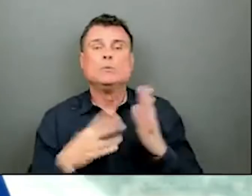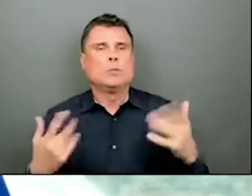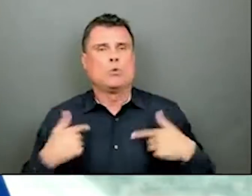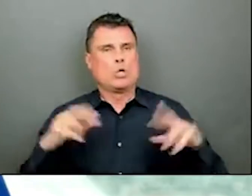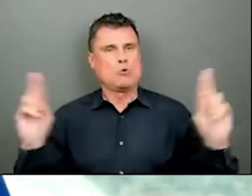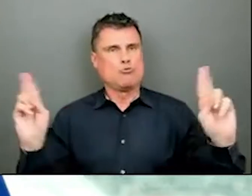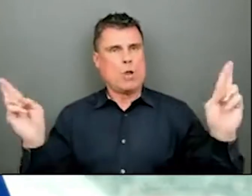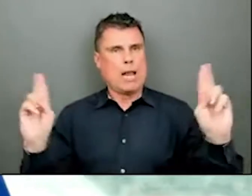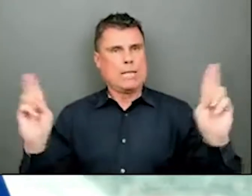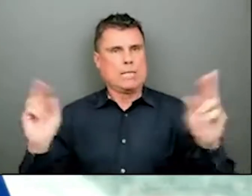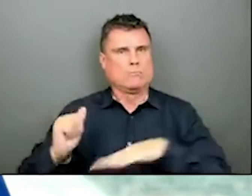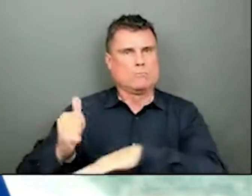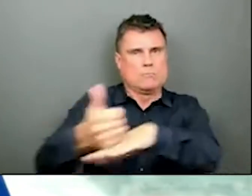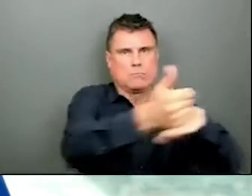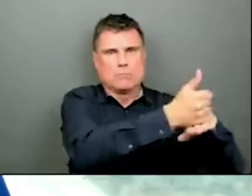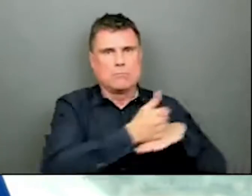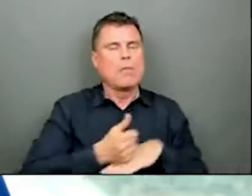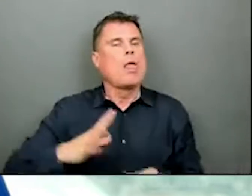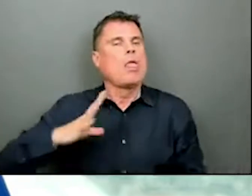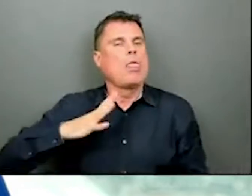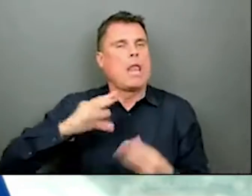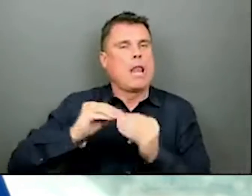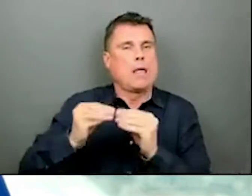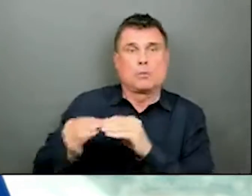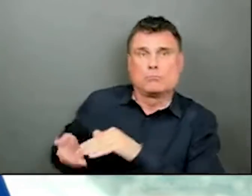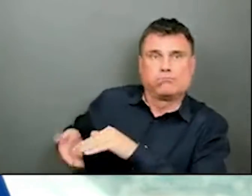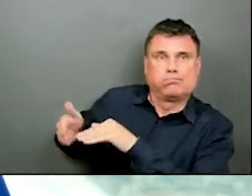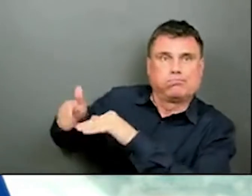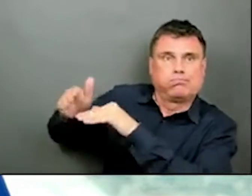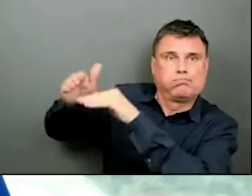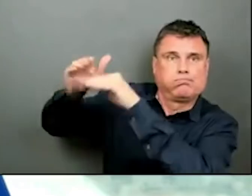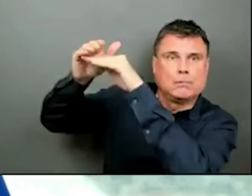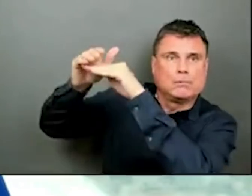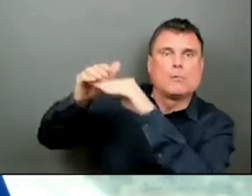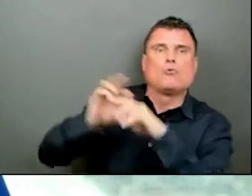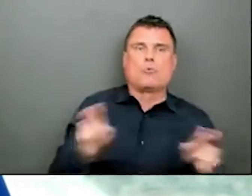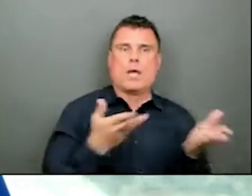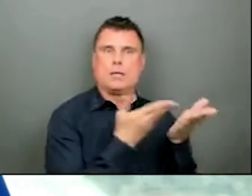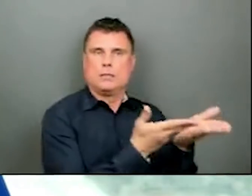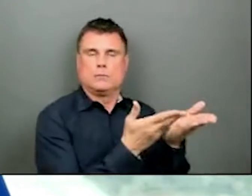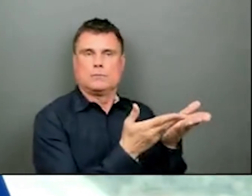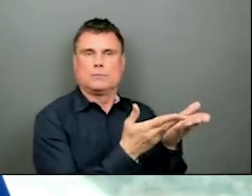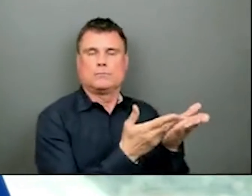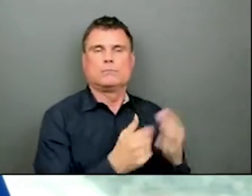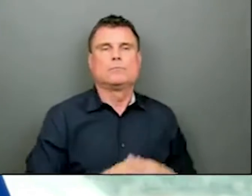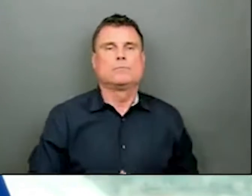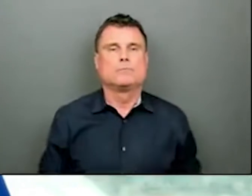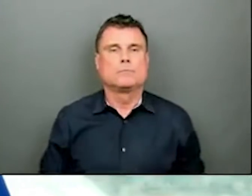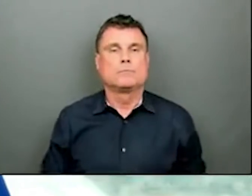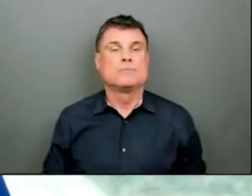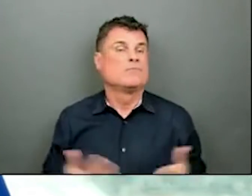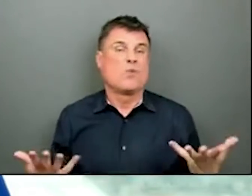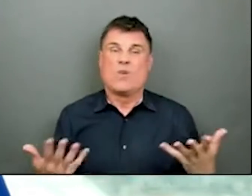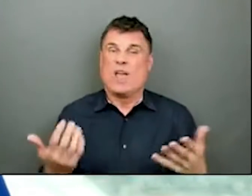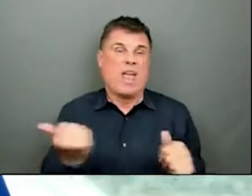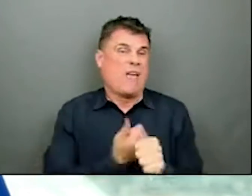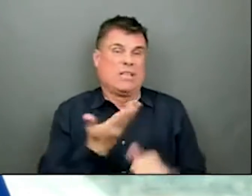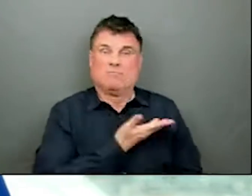the situation, should the rate of hospitalization continue to increase substantially. So all of those things are in place, but